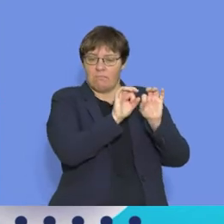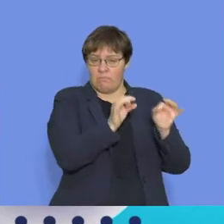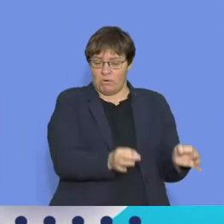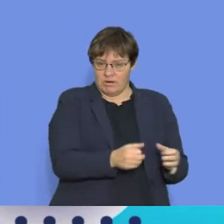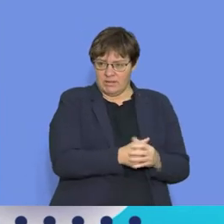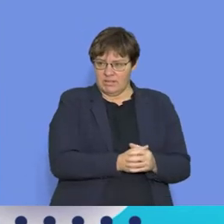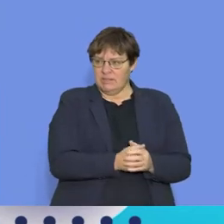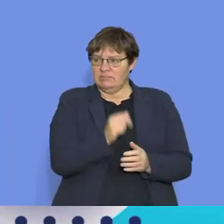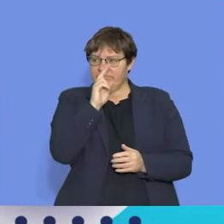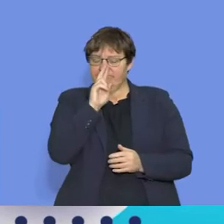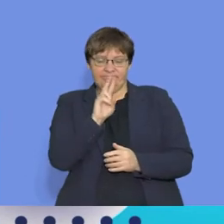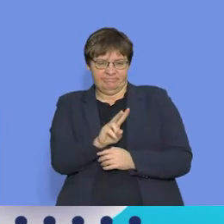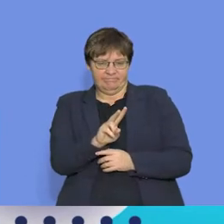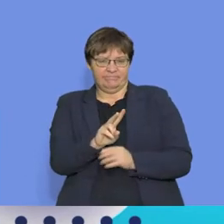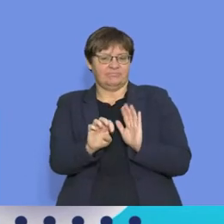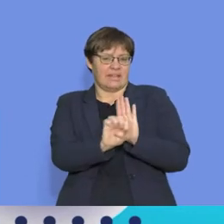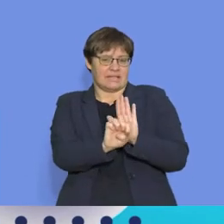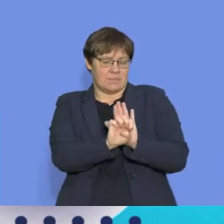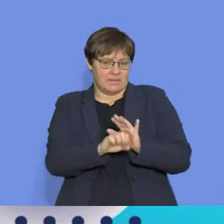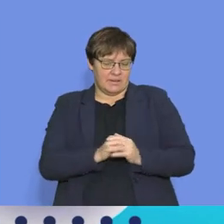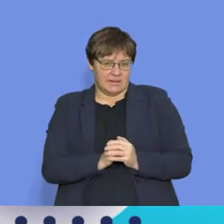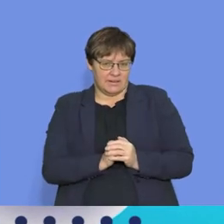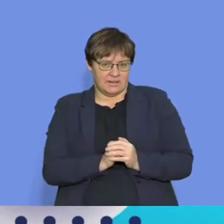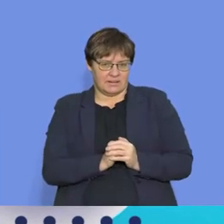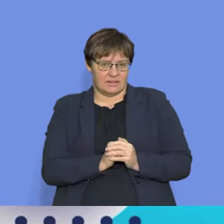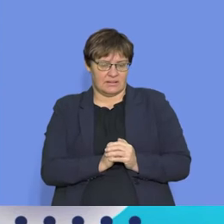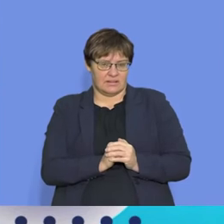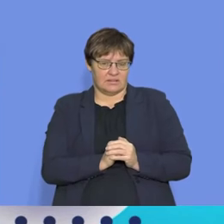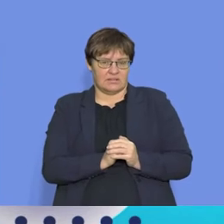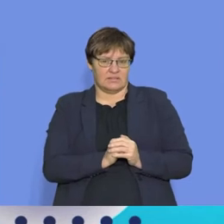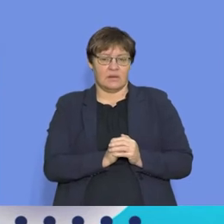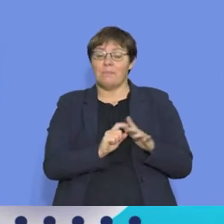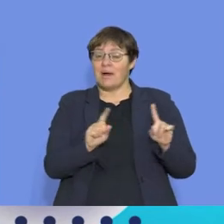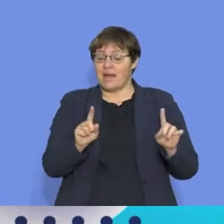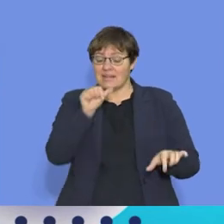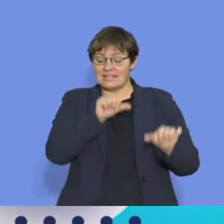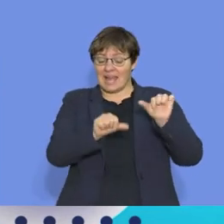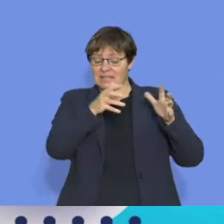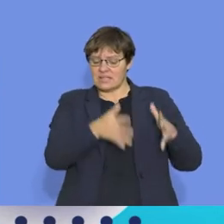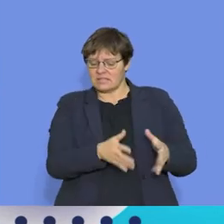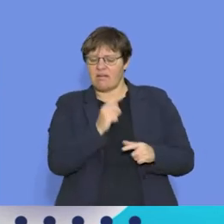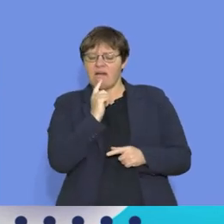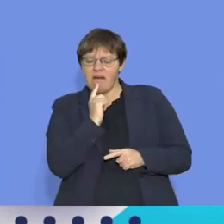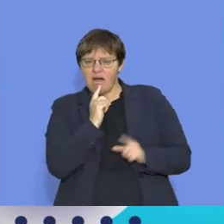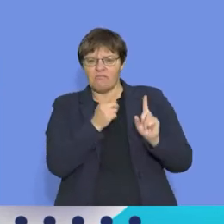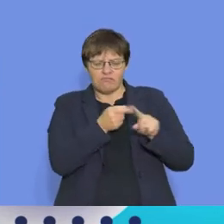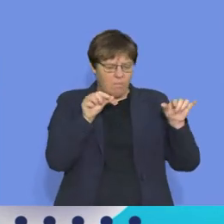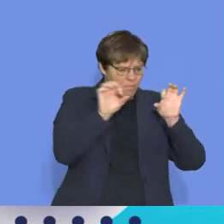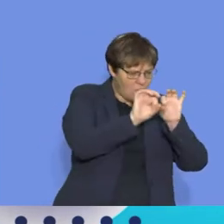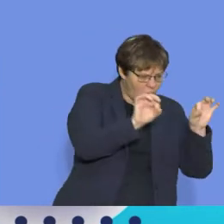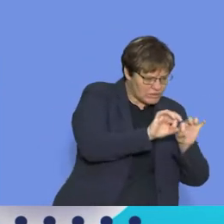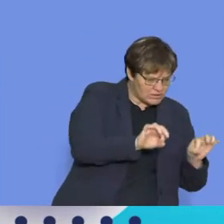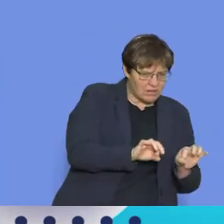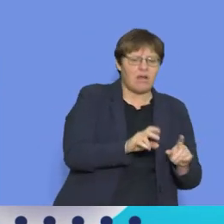bones, if we look at this example. But scientists have worked out from the bones